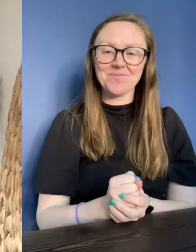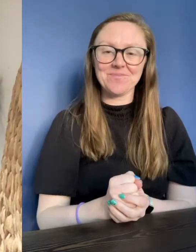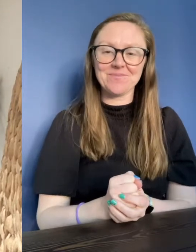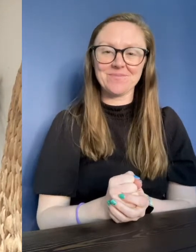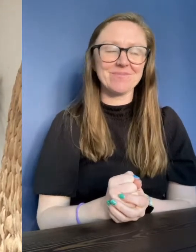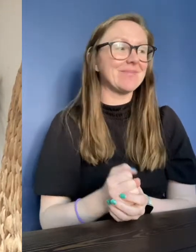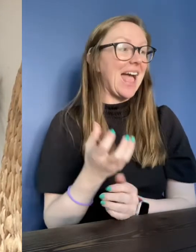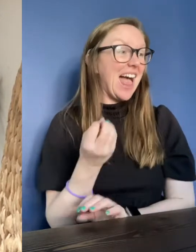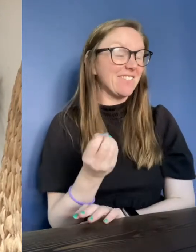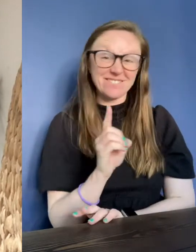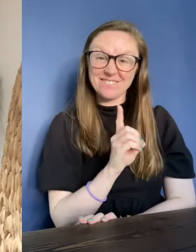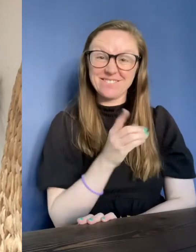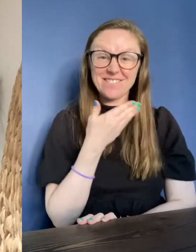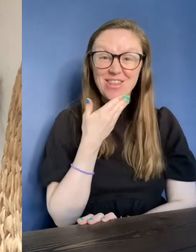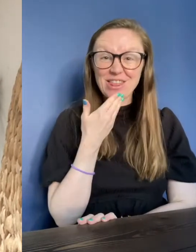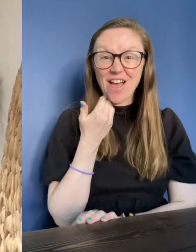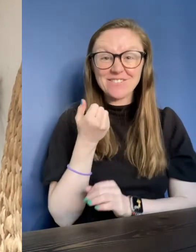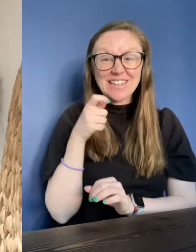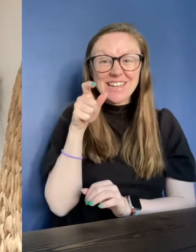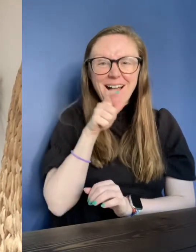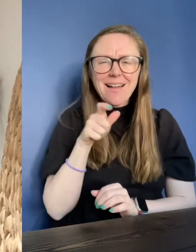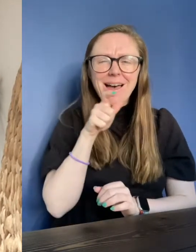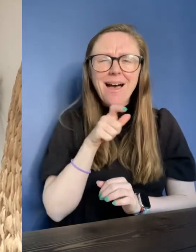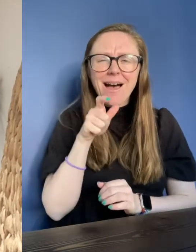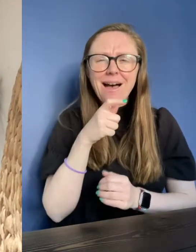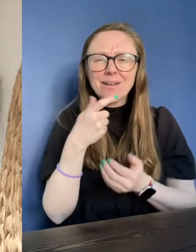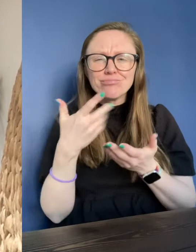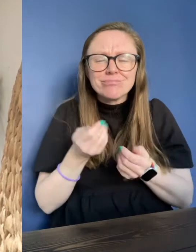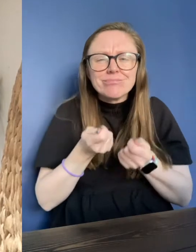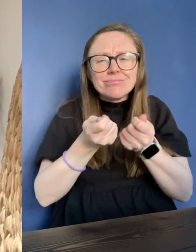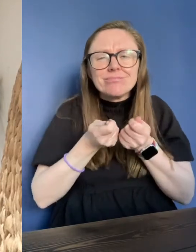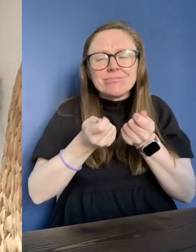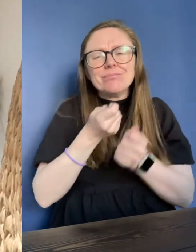They've got a lovely toasted colour to them now as well.